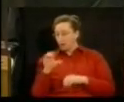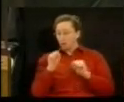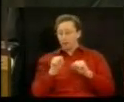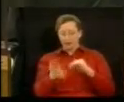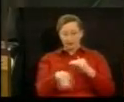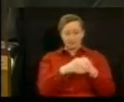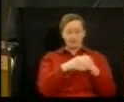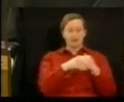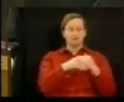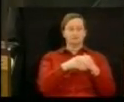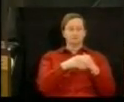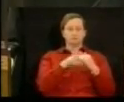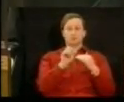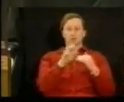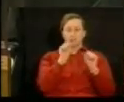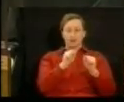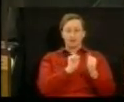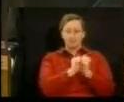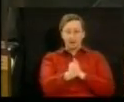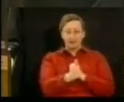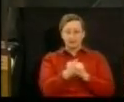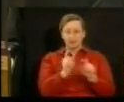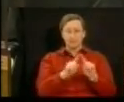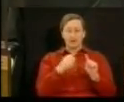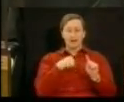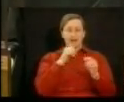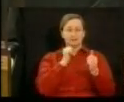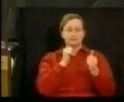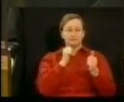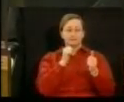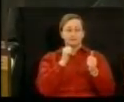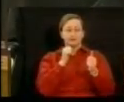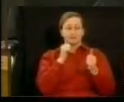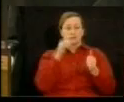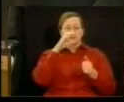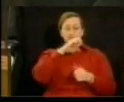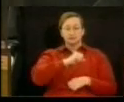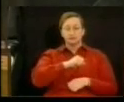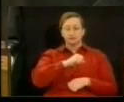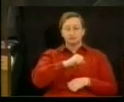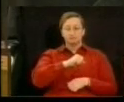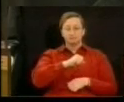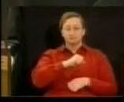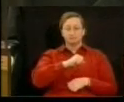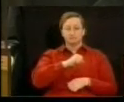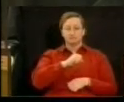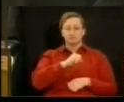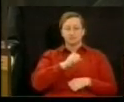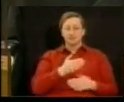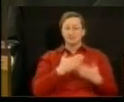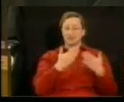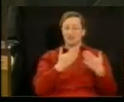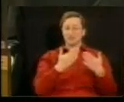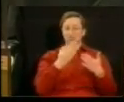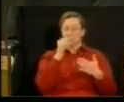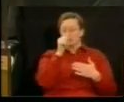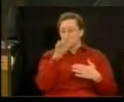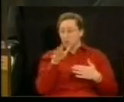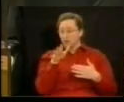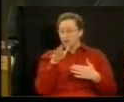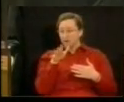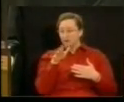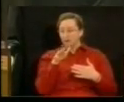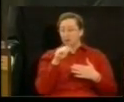it, or we could pass it. But I would suggest that we would ignore the will of the voters in this case at our peril. I think this is the proper way that gets it done